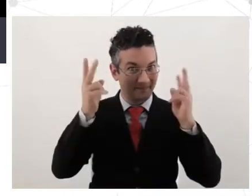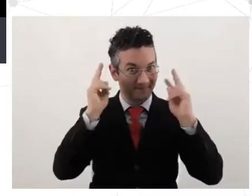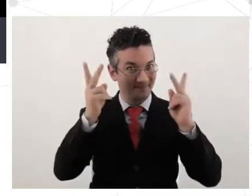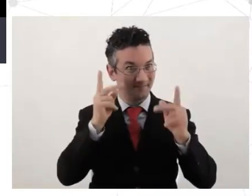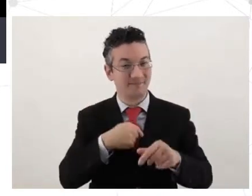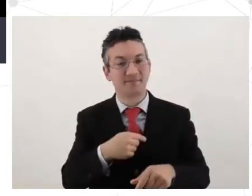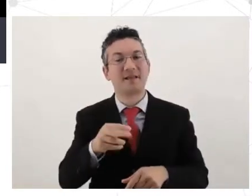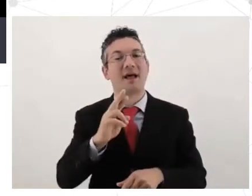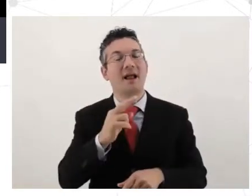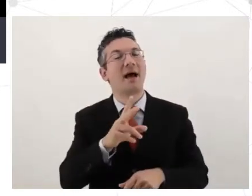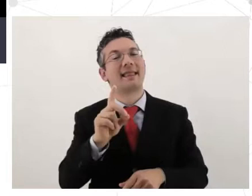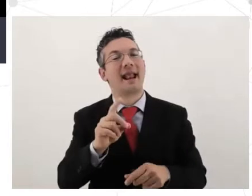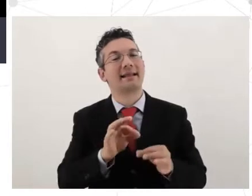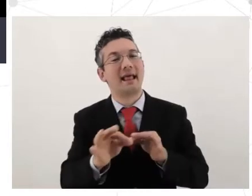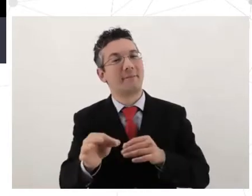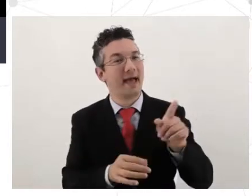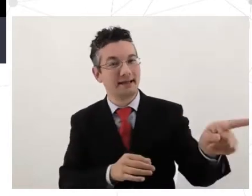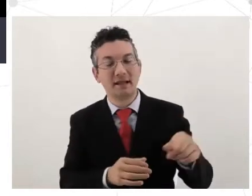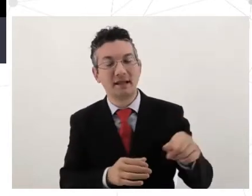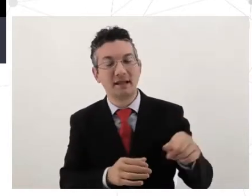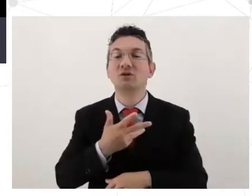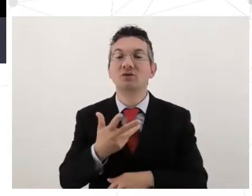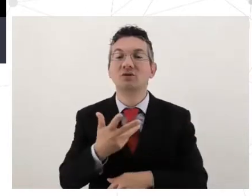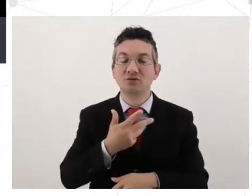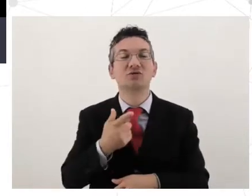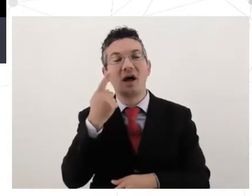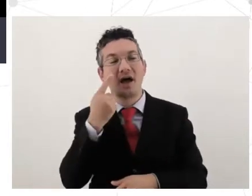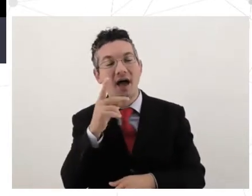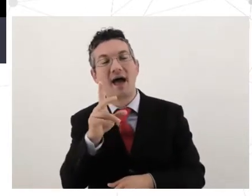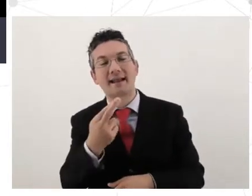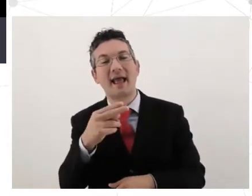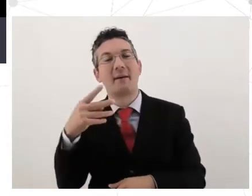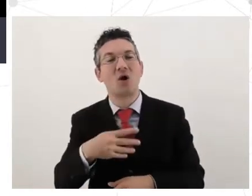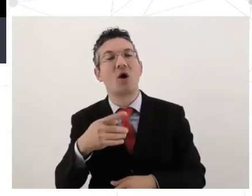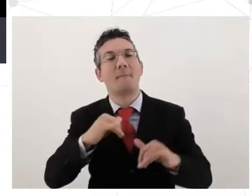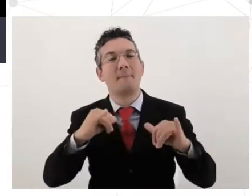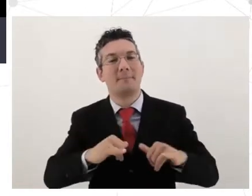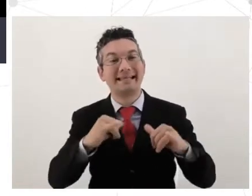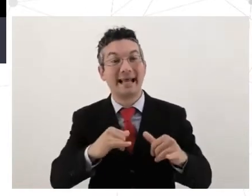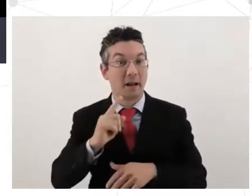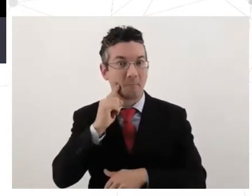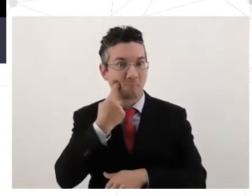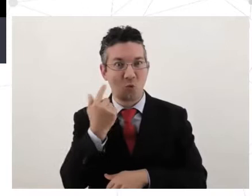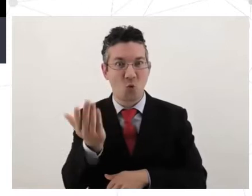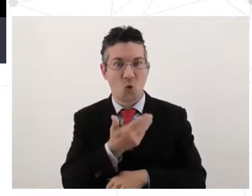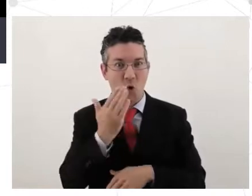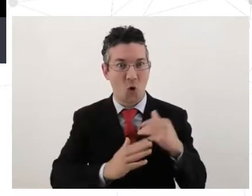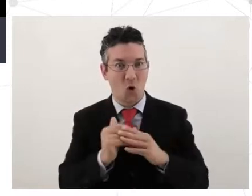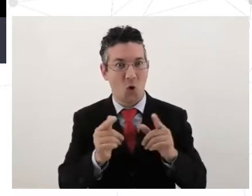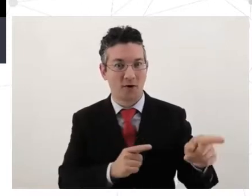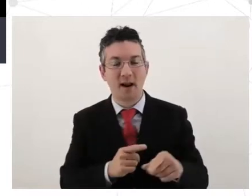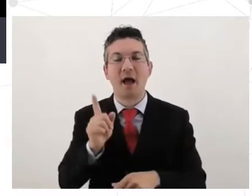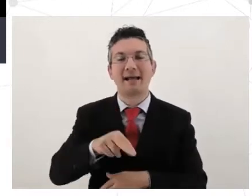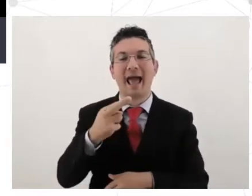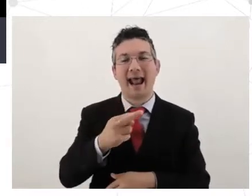right direction. And the sound is very musical. We are here at the pharmacy, friends. Soundscape